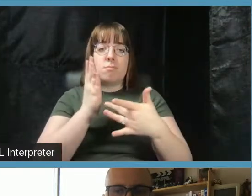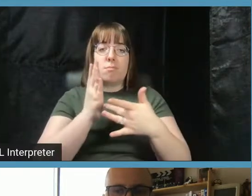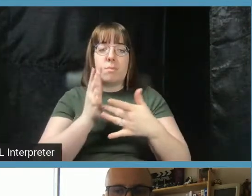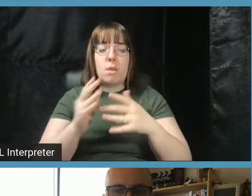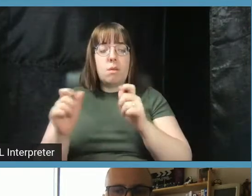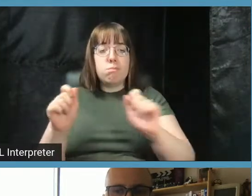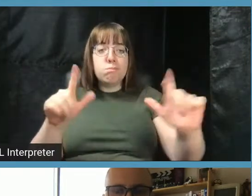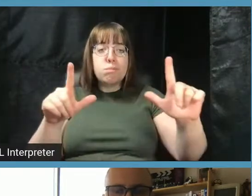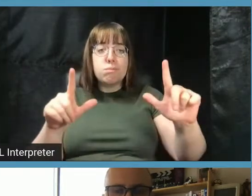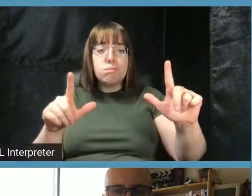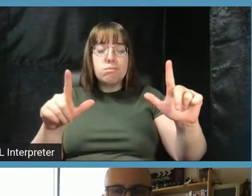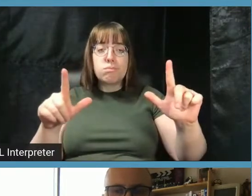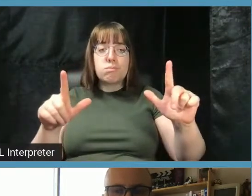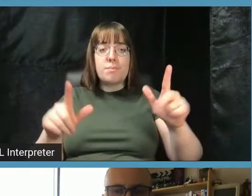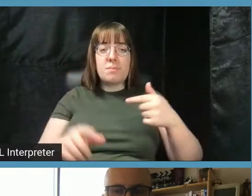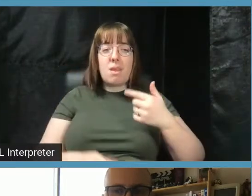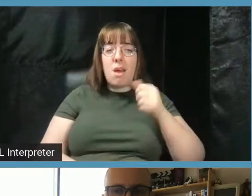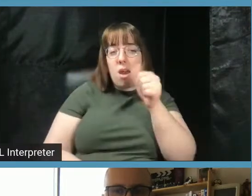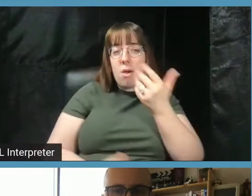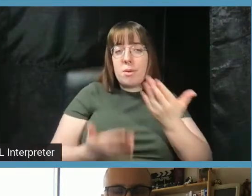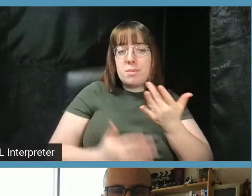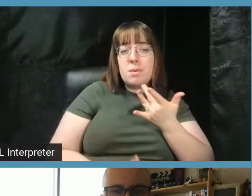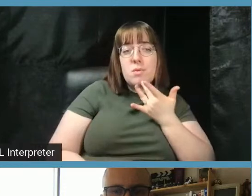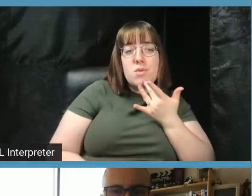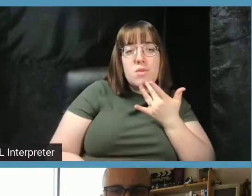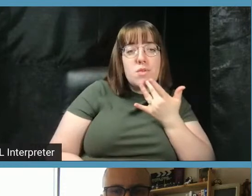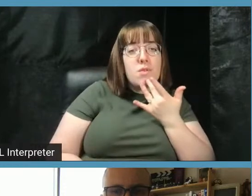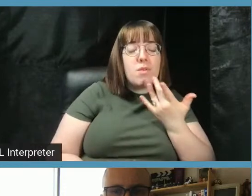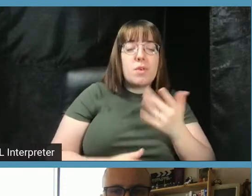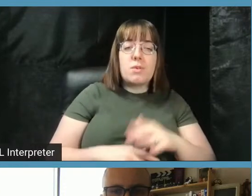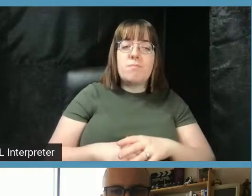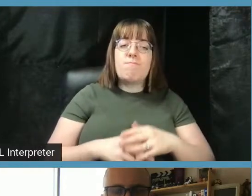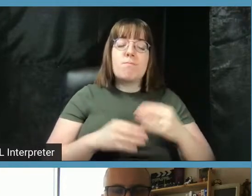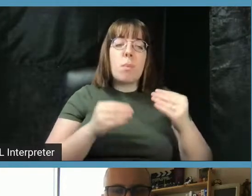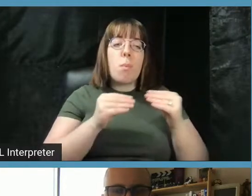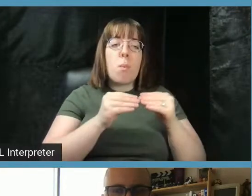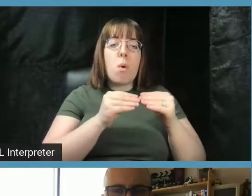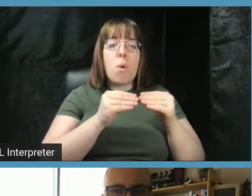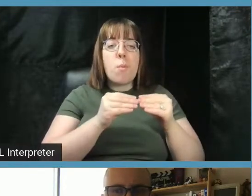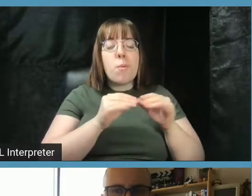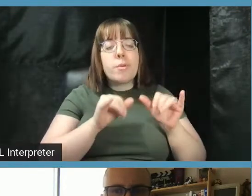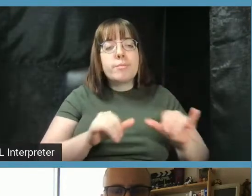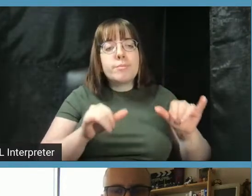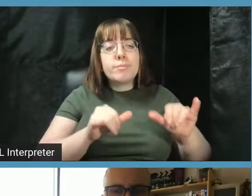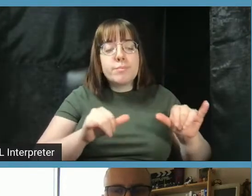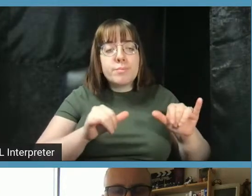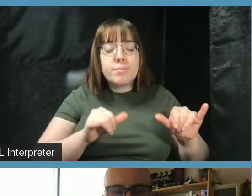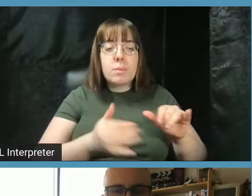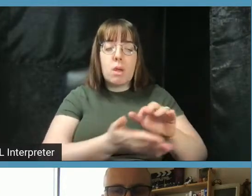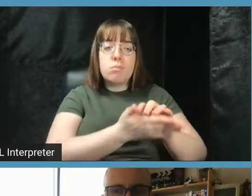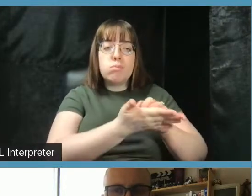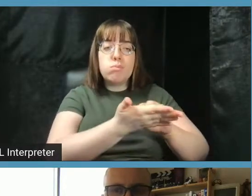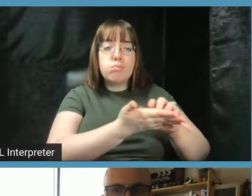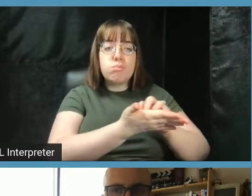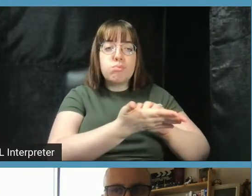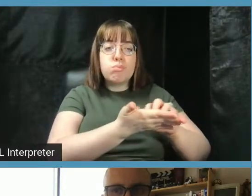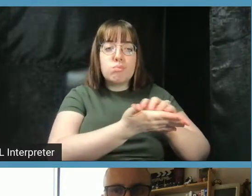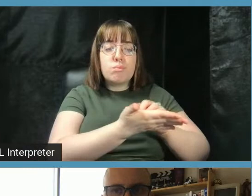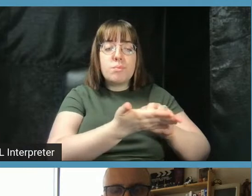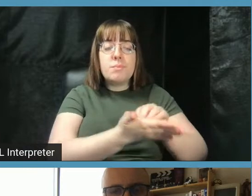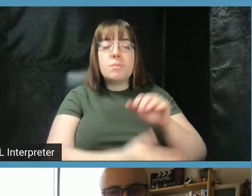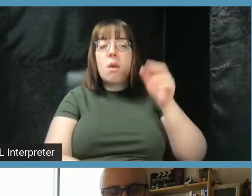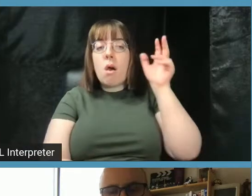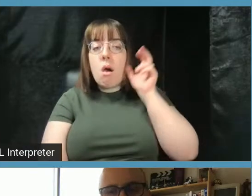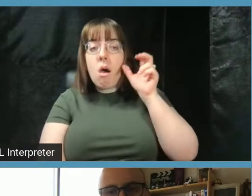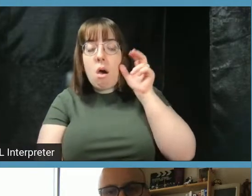my phone. But others might prefer something a little bit more classical, like, for example, the material in Braille, or like the material as an audio file